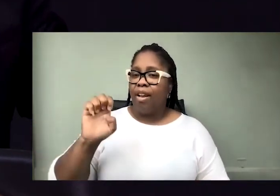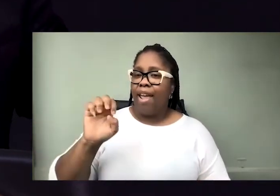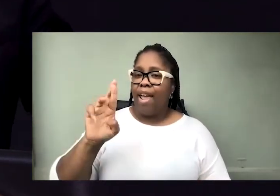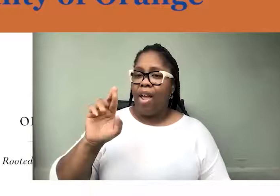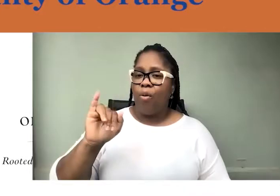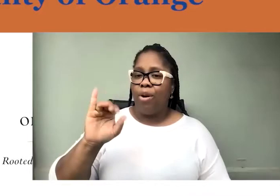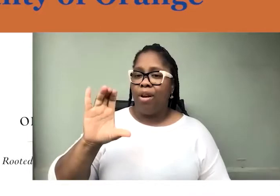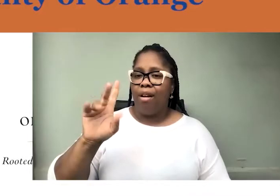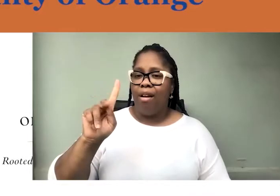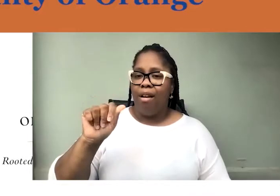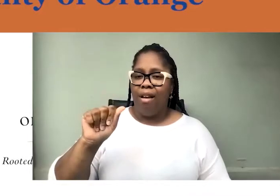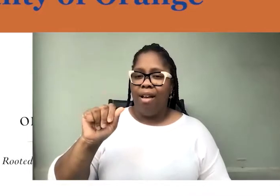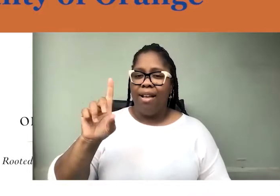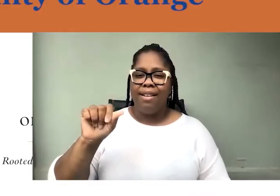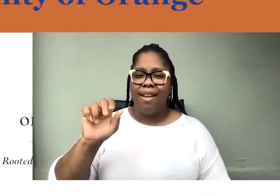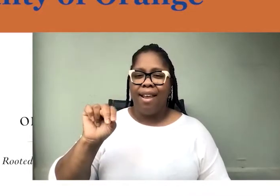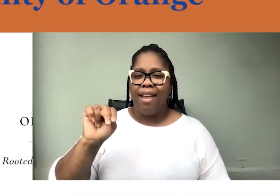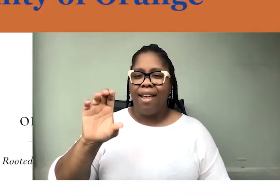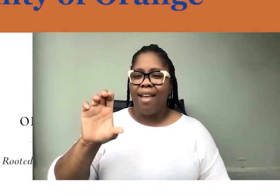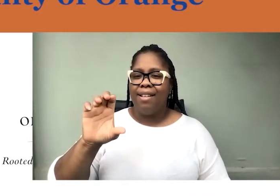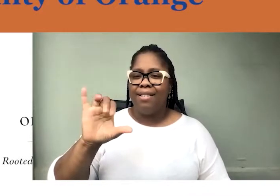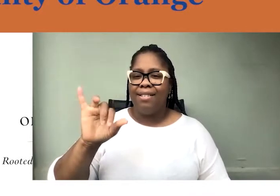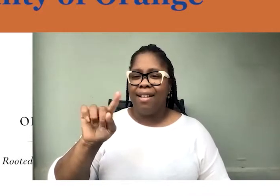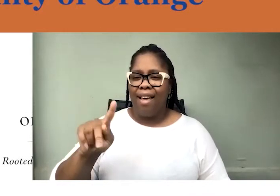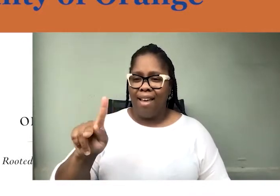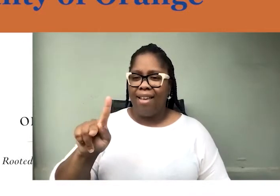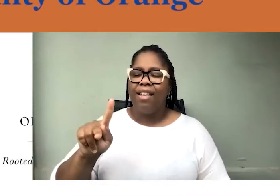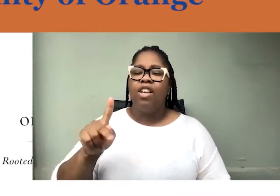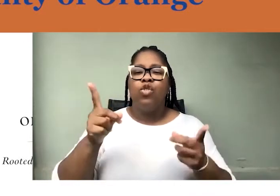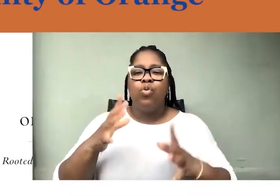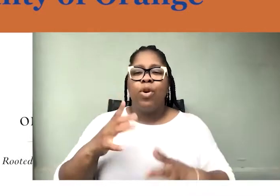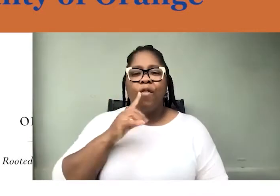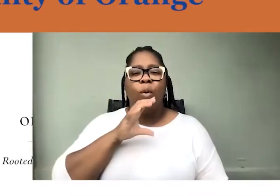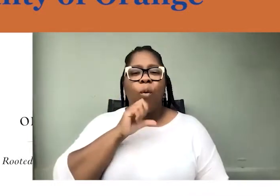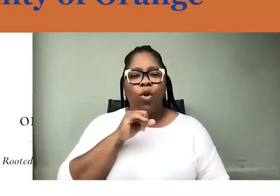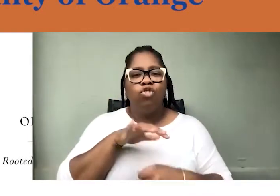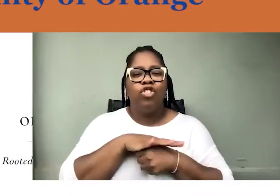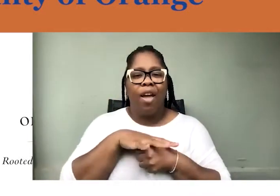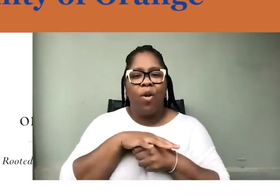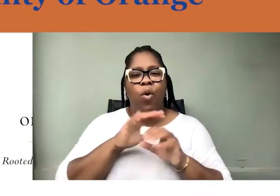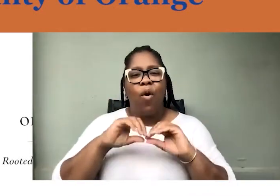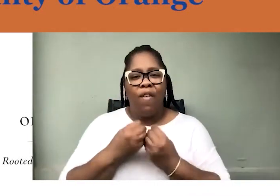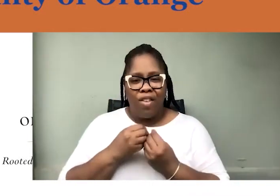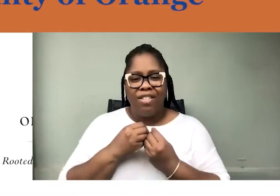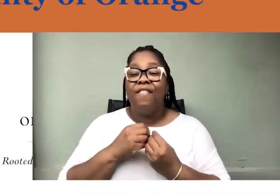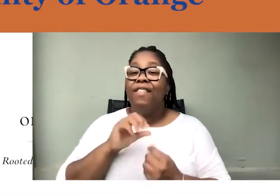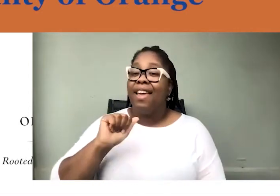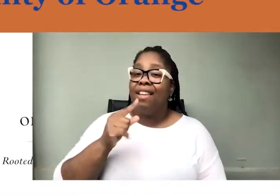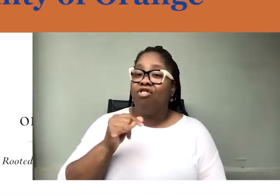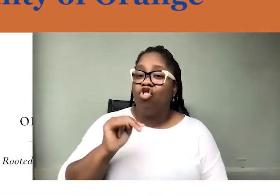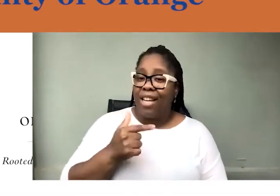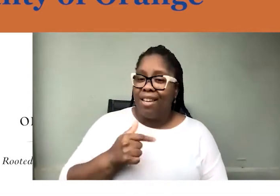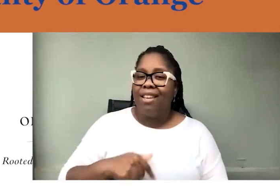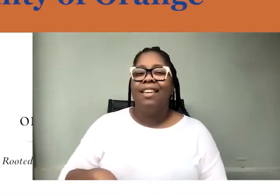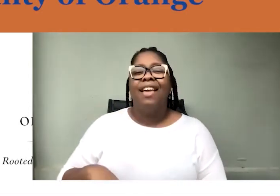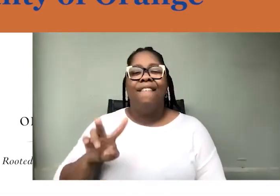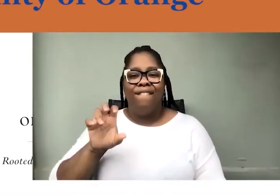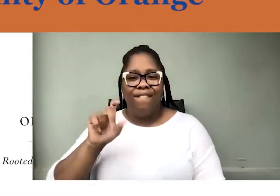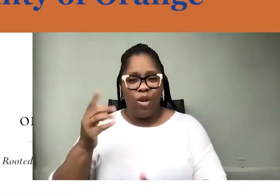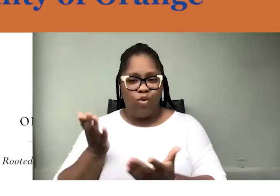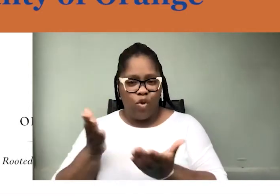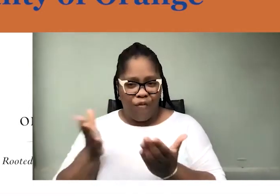Danczak. She is the director of the Orange County Office on Aging and Veteran Services. In this role, Ericka is responsible